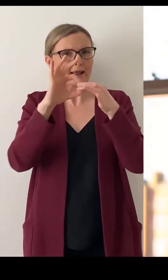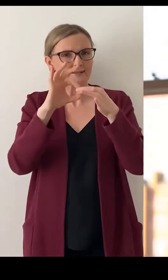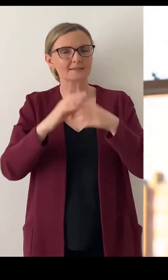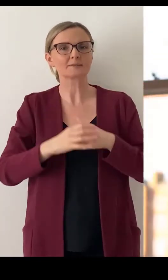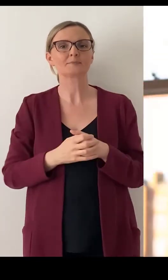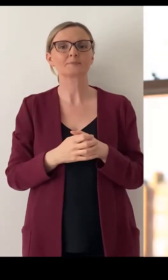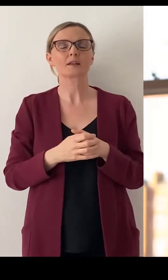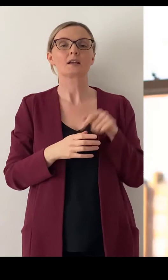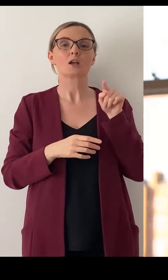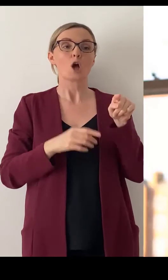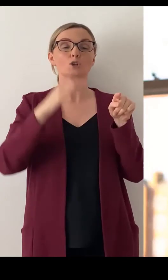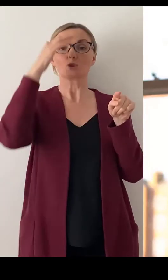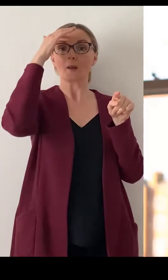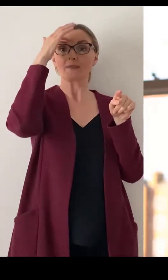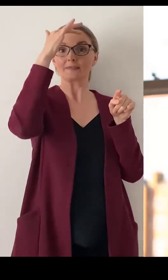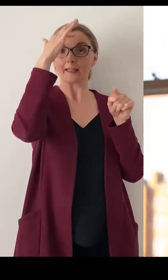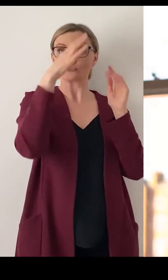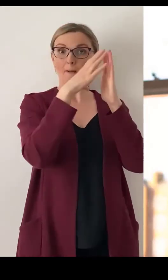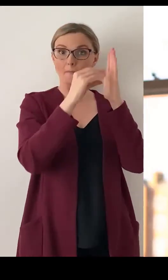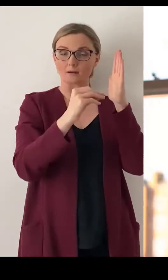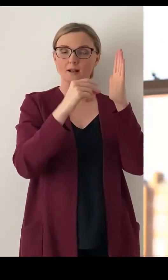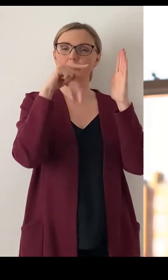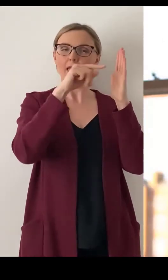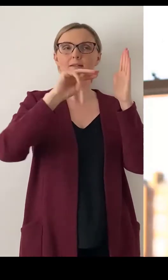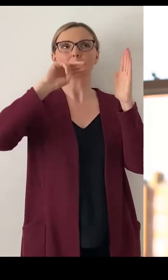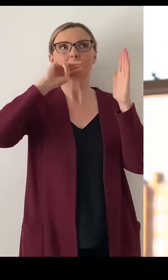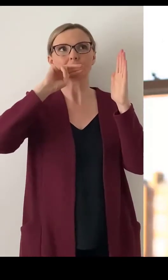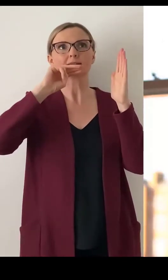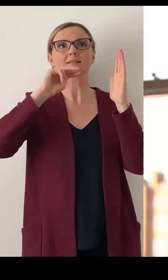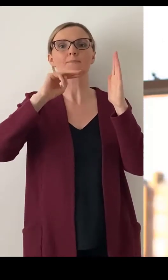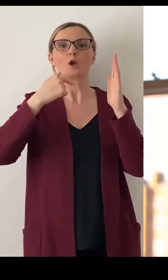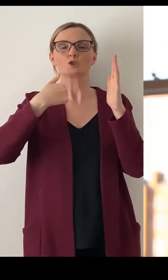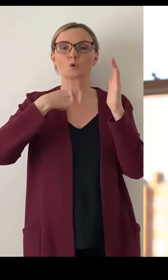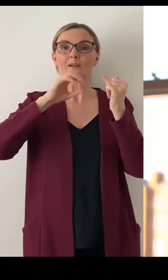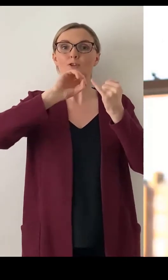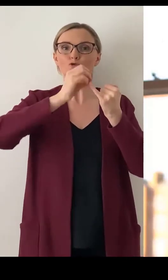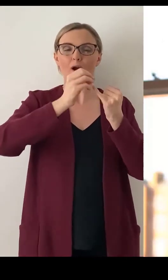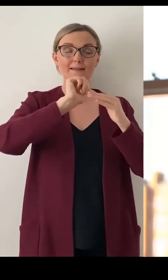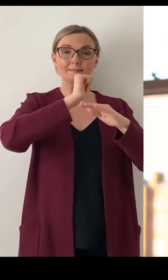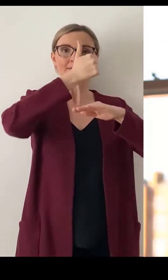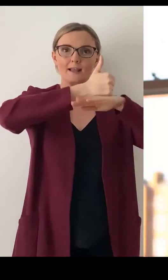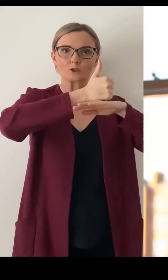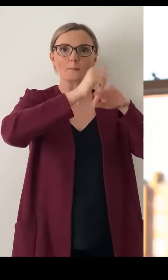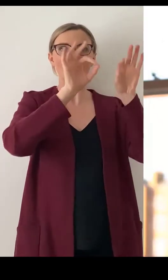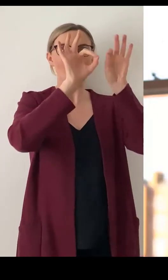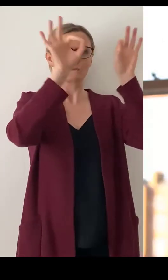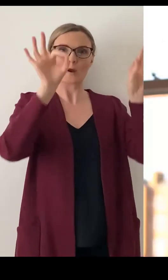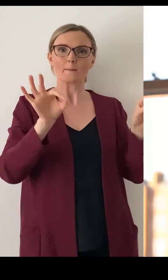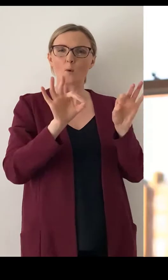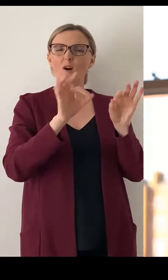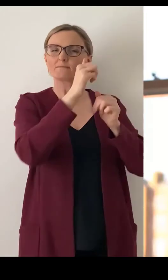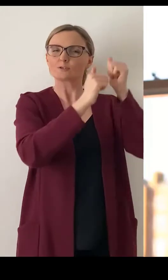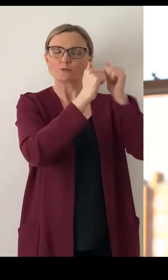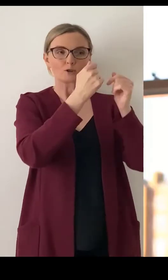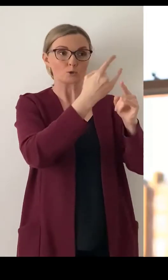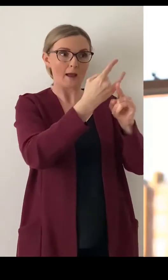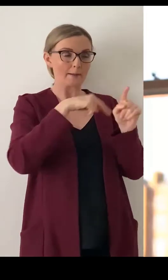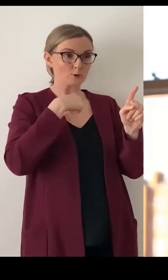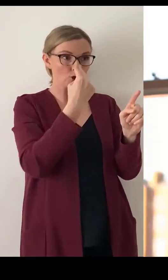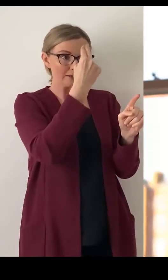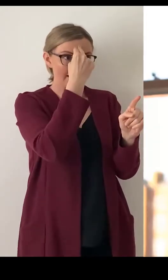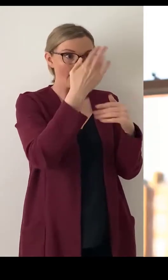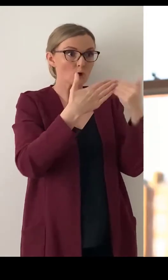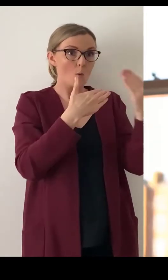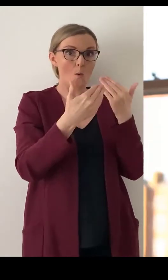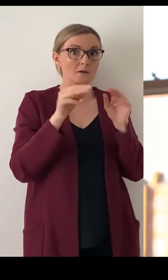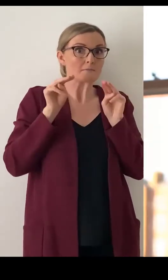by a theoretical model, we mean we try and establish a framework that allows us to understand what may or may not happen